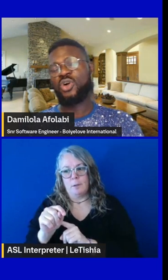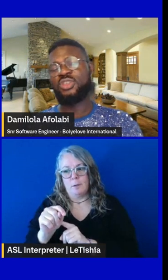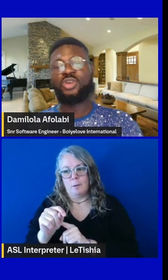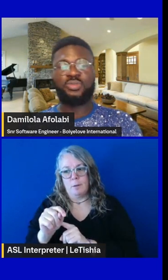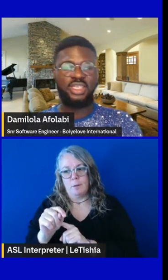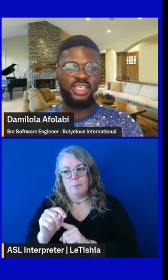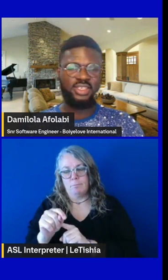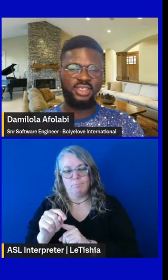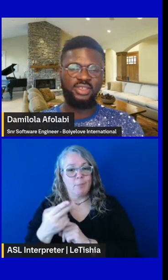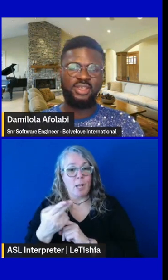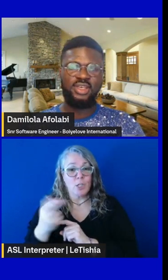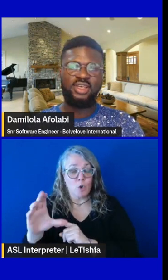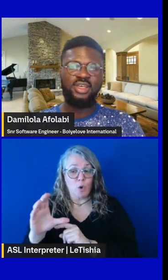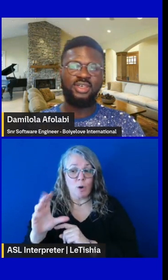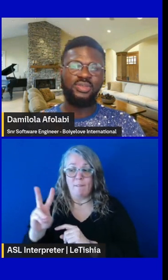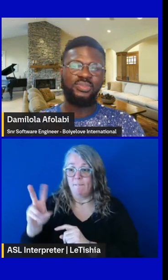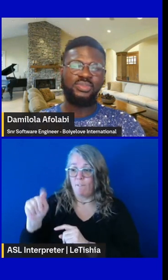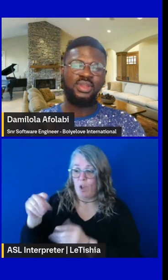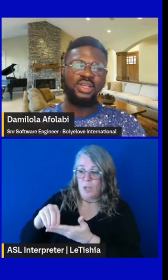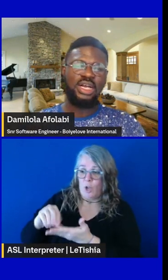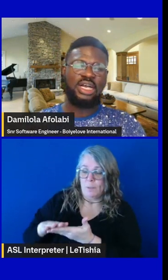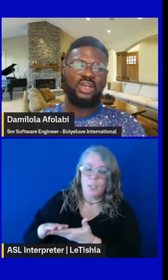HashiCorp's Vault documentation